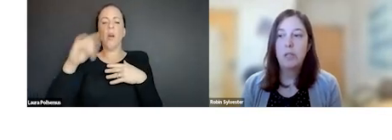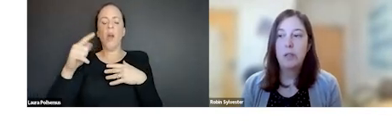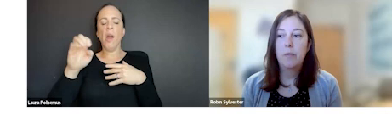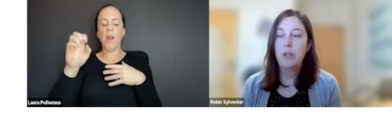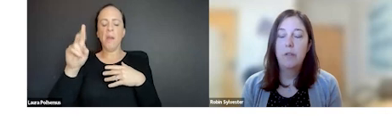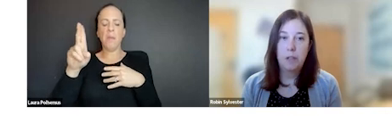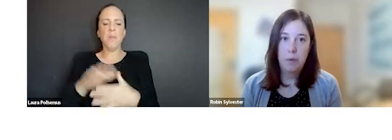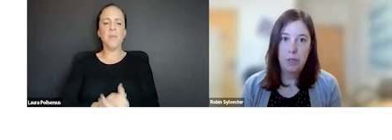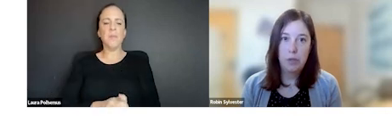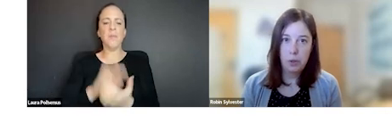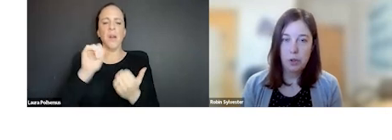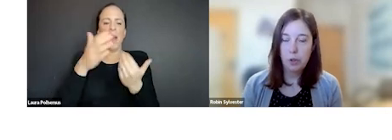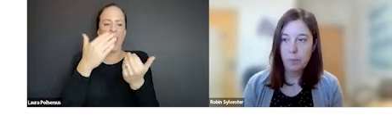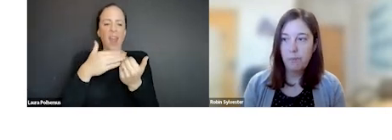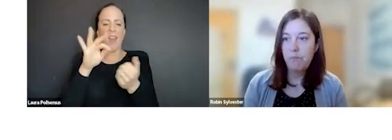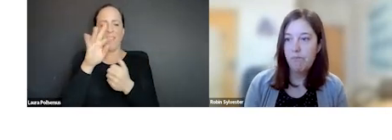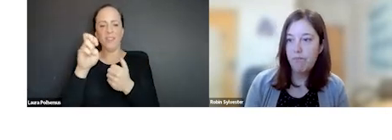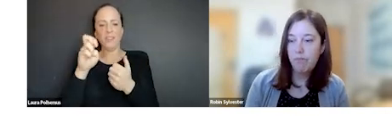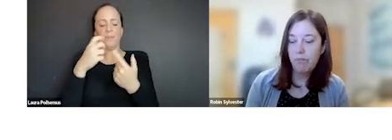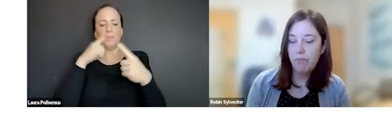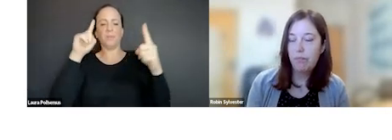an easy, free, and effective way to search.